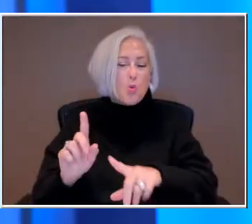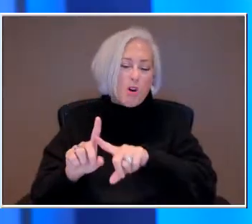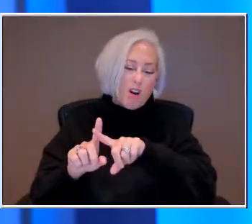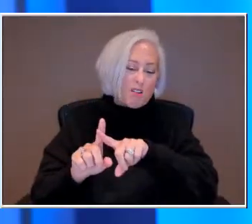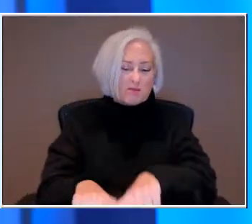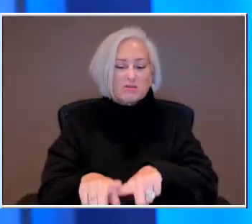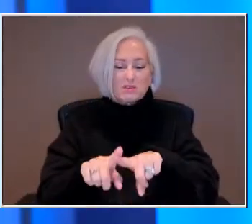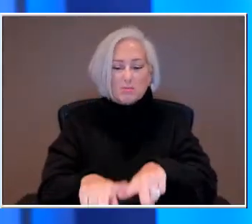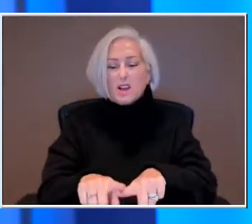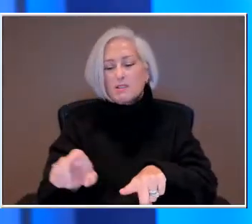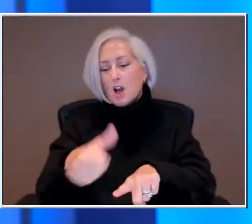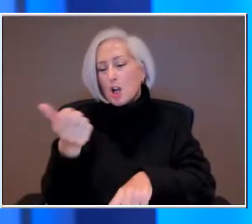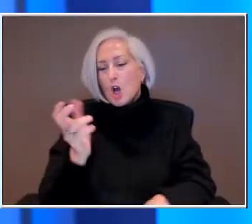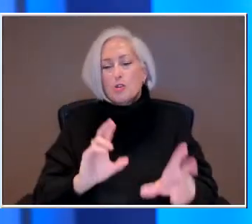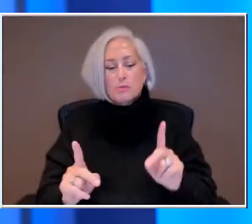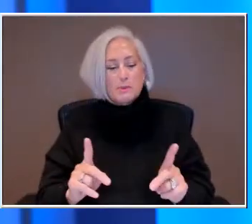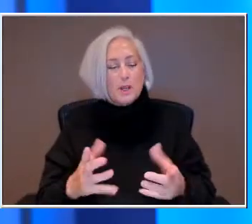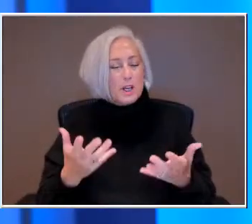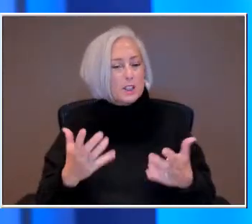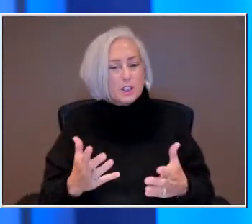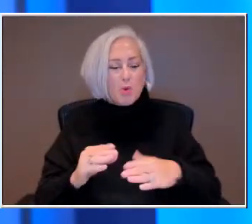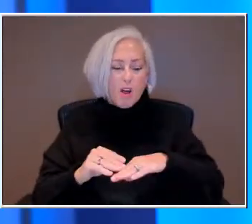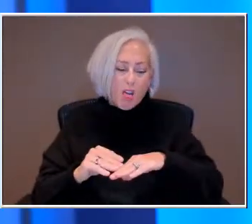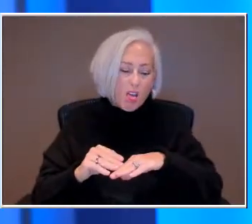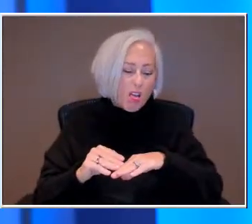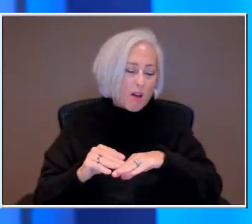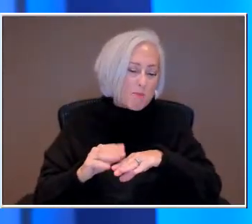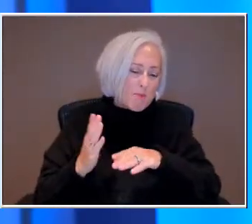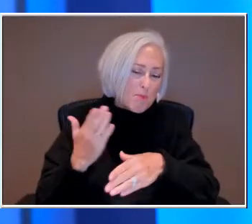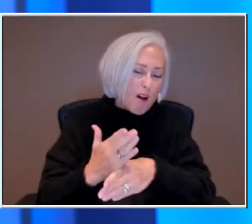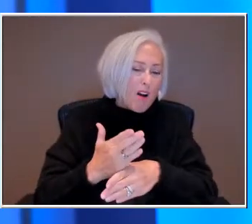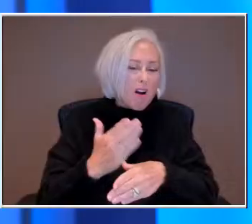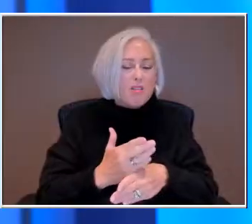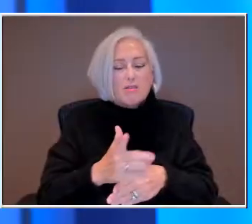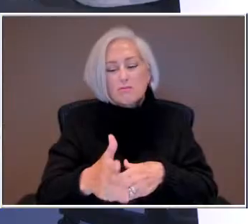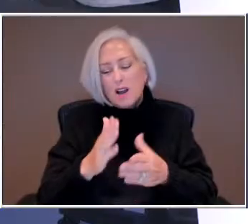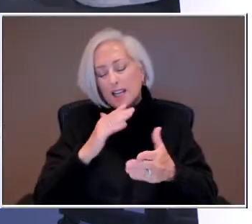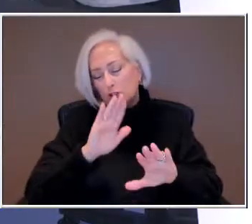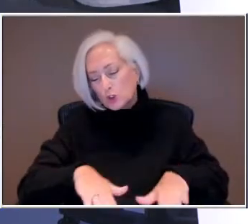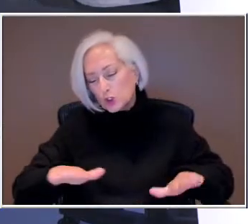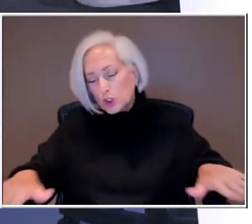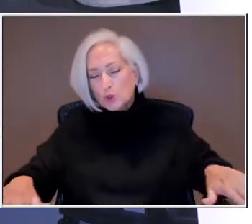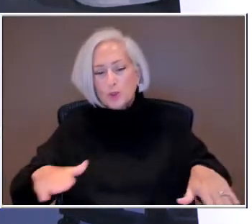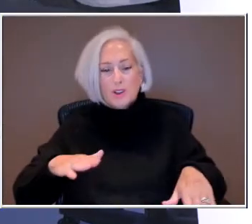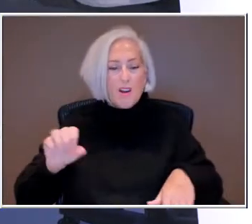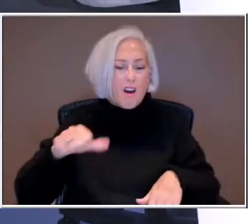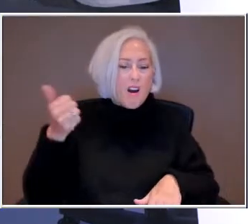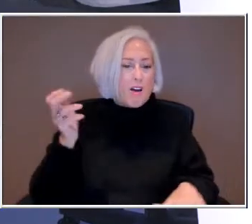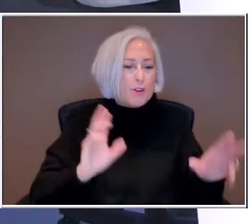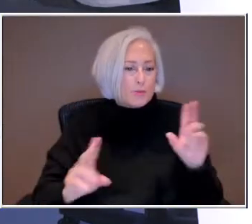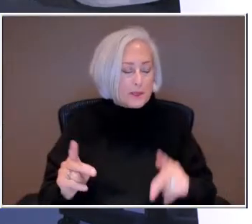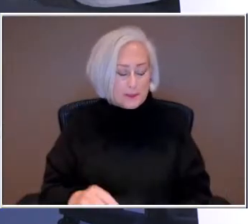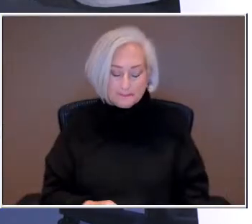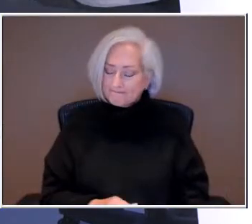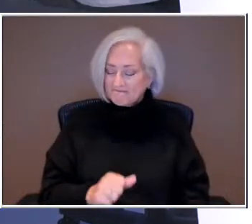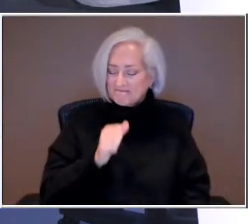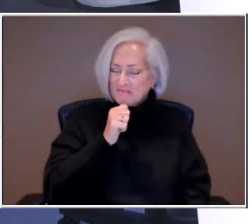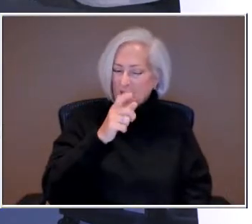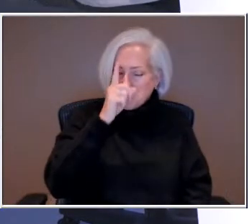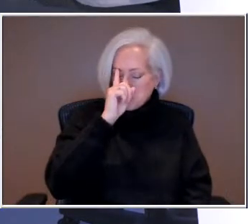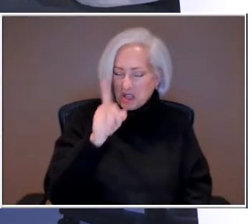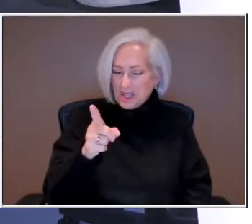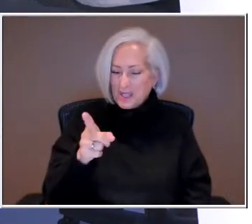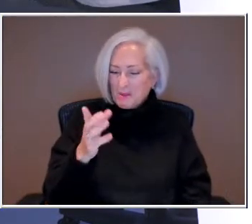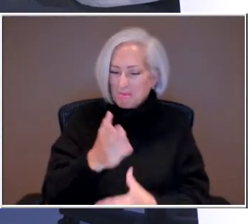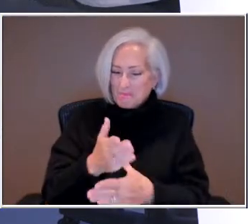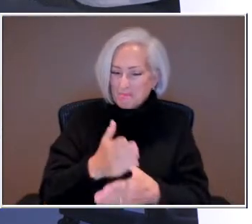didn't want to be a burden to my children, my family, or anyone else. I doubt you were a burden to those you love. You're depending on family and friends. You're